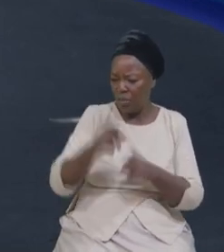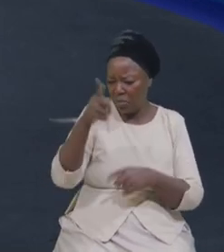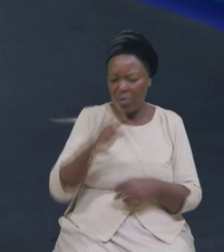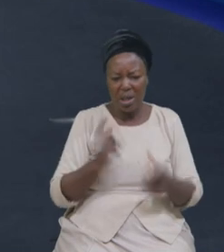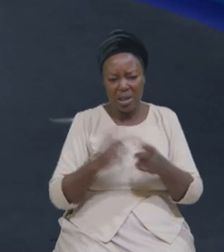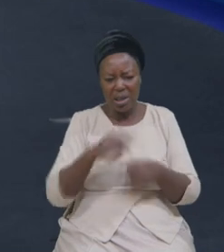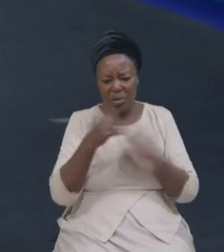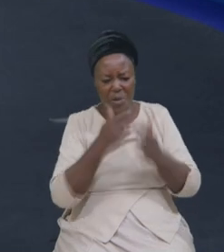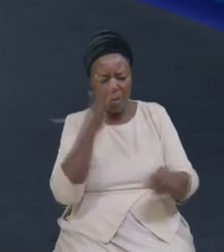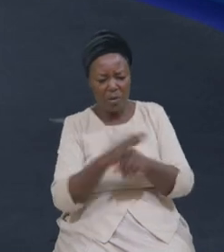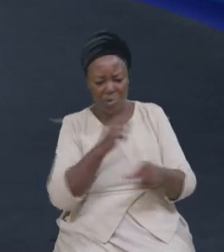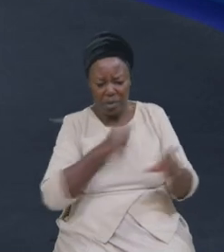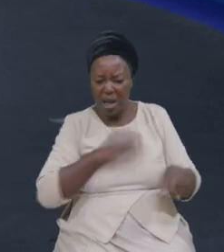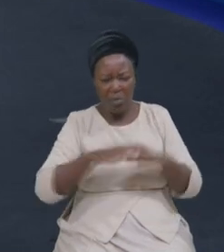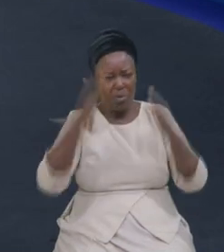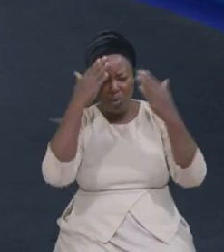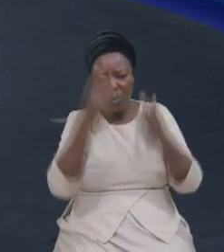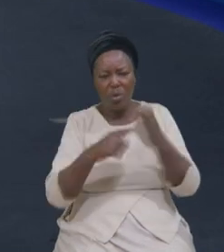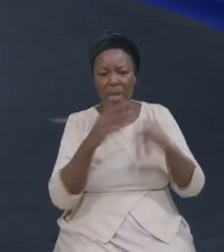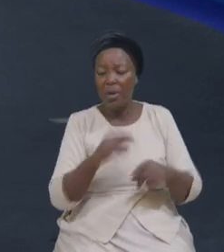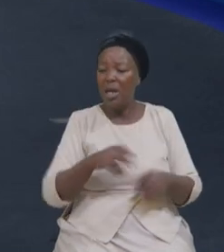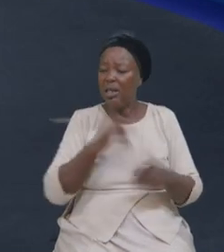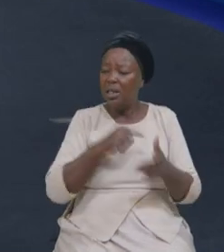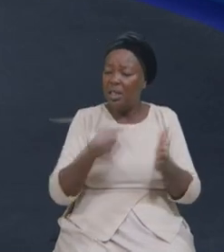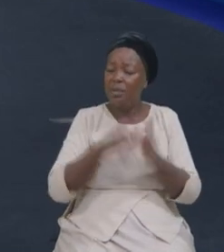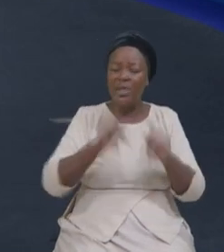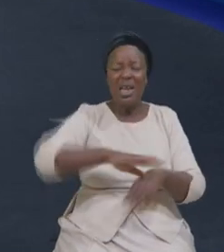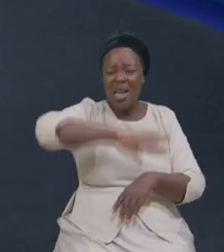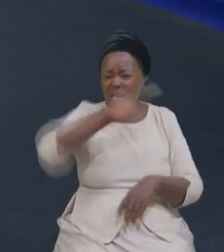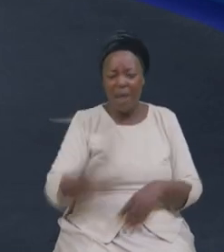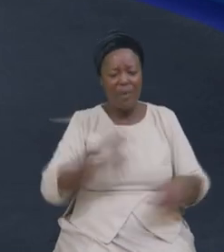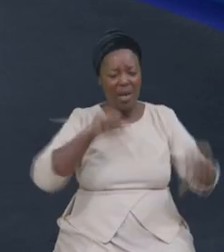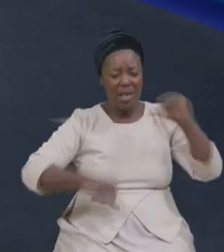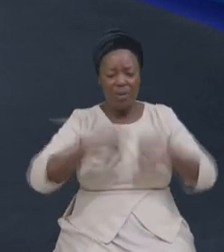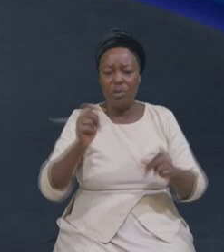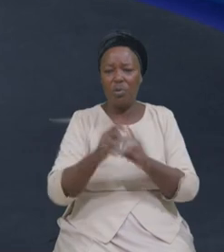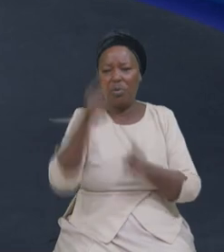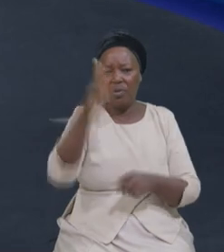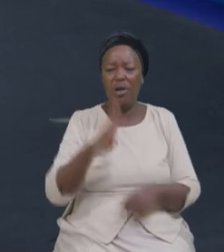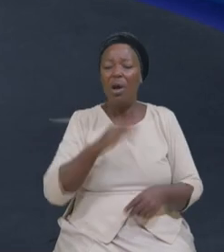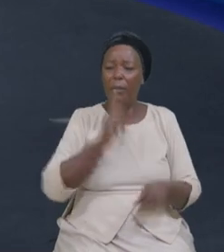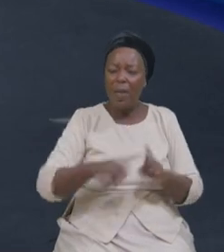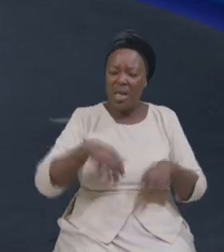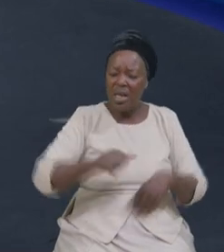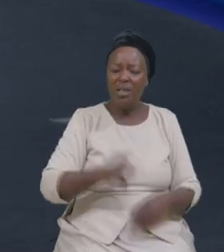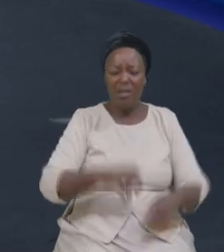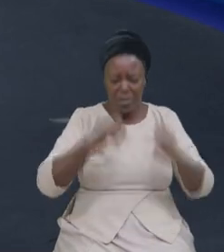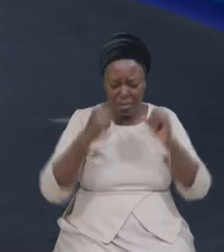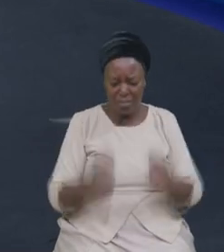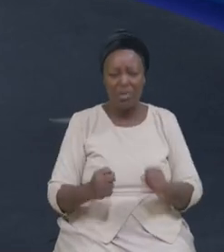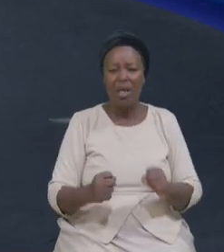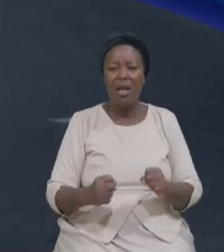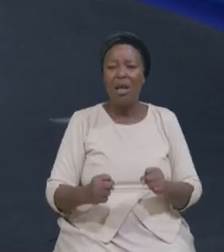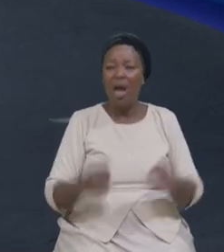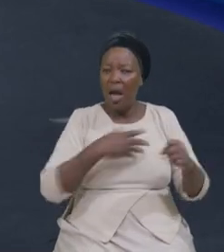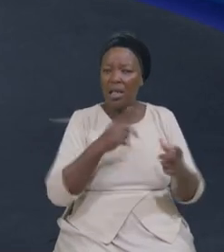know anything, the man begins to stagger. There are people that stagger like that. The problems of life, the pressure of life, and the pain in